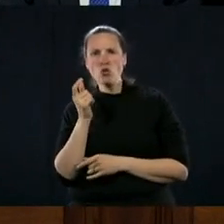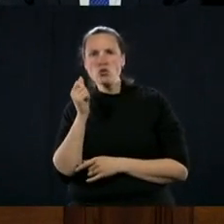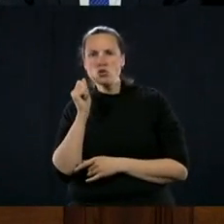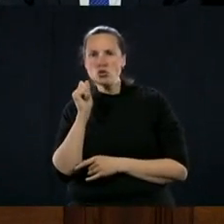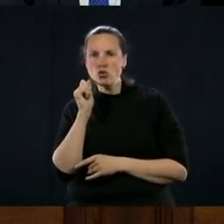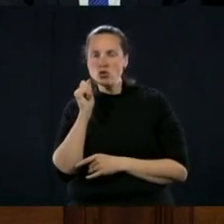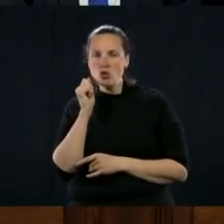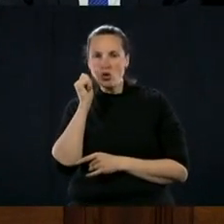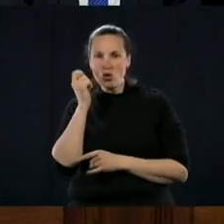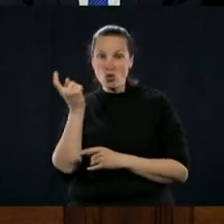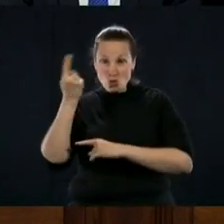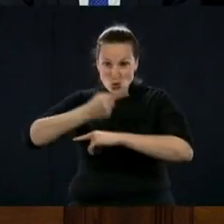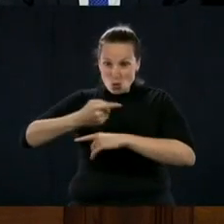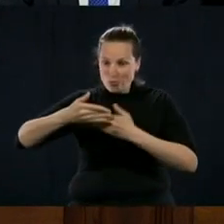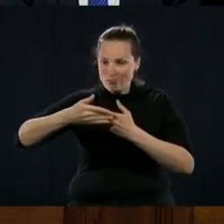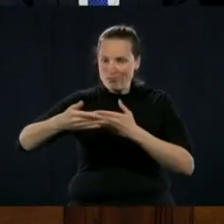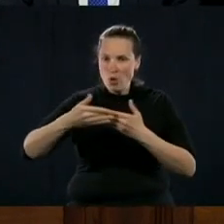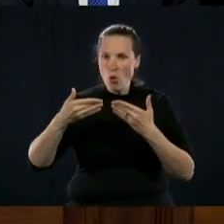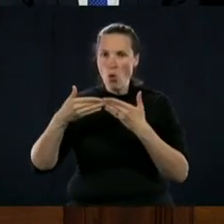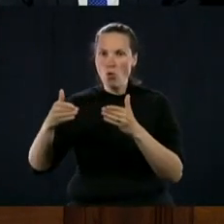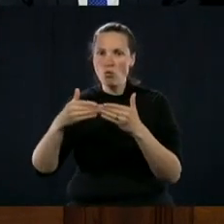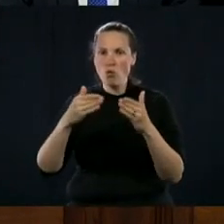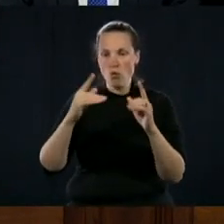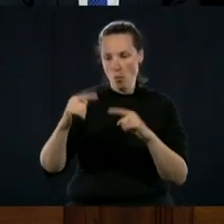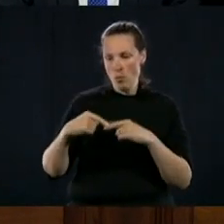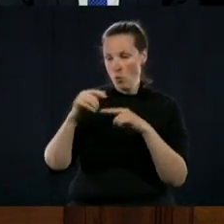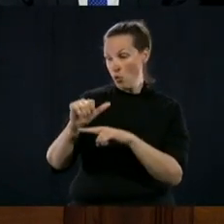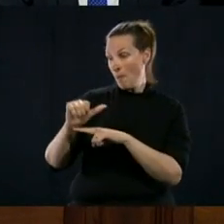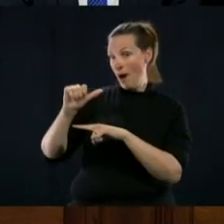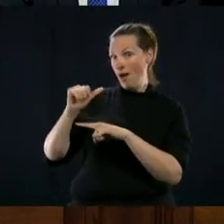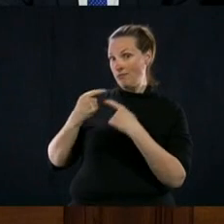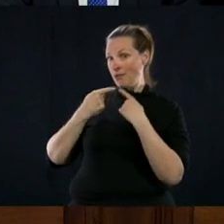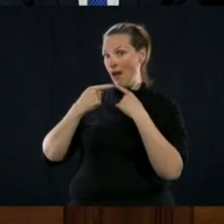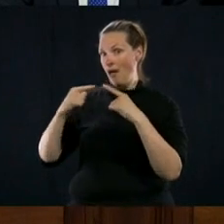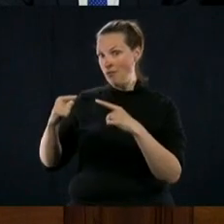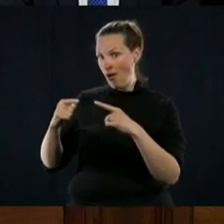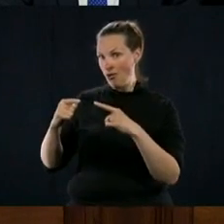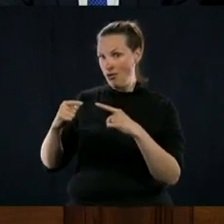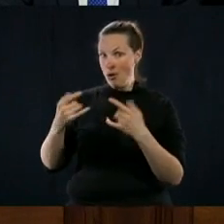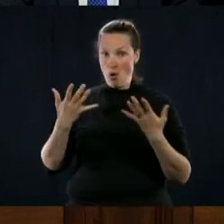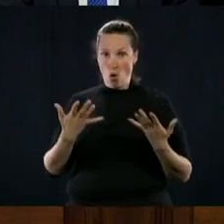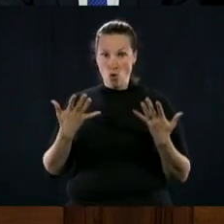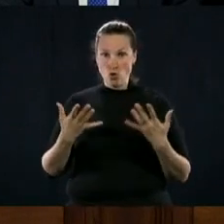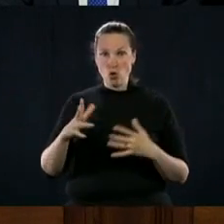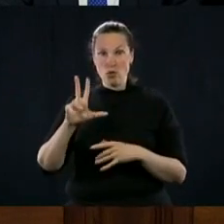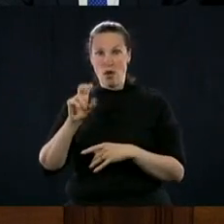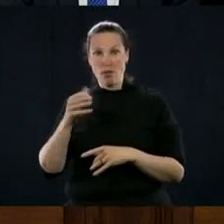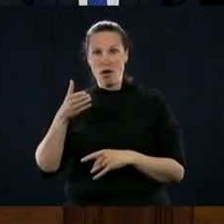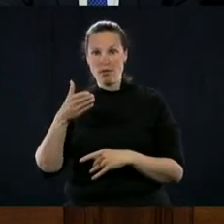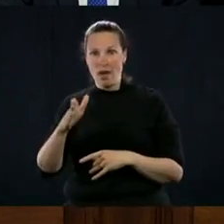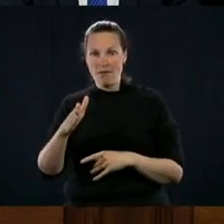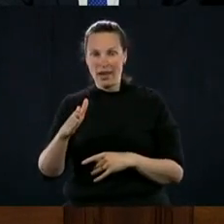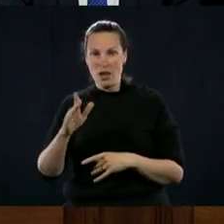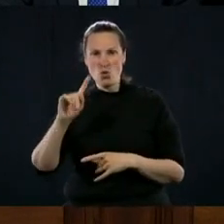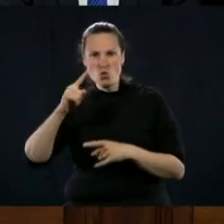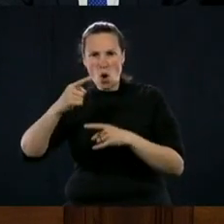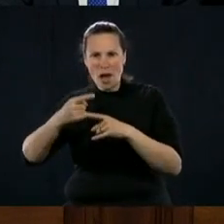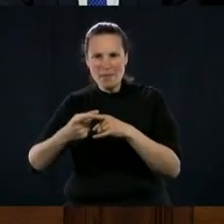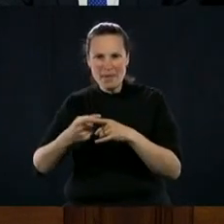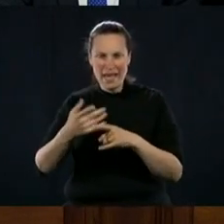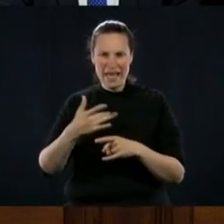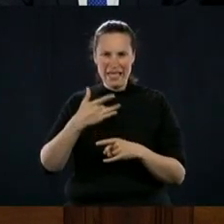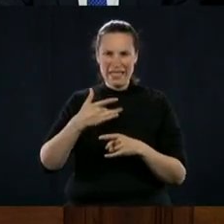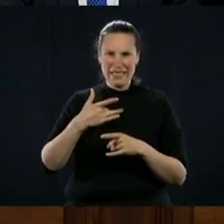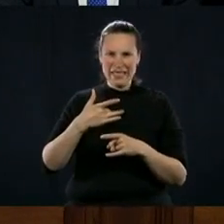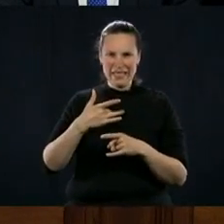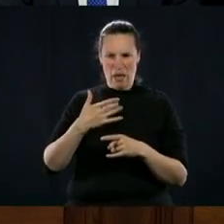deconfinement in 11 days, the situation has deteriorated even just since Tuesday. So 30th of April, 1:35 p.m.